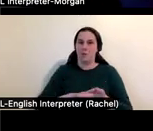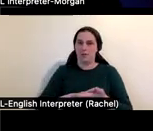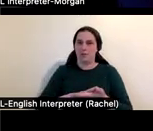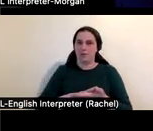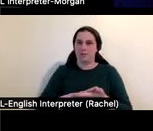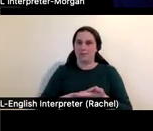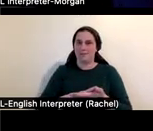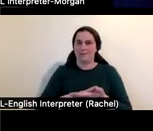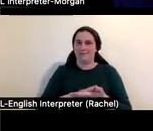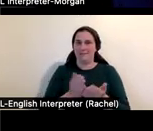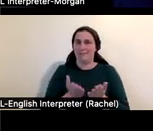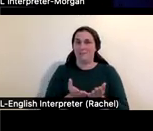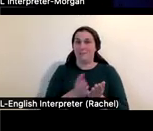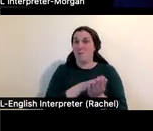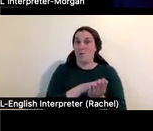First,